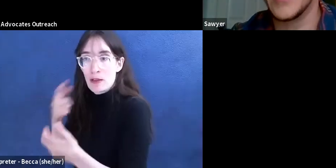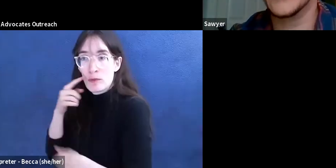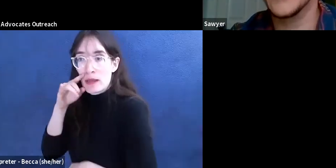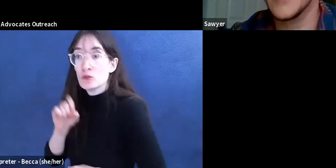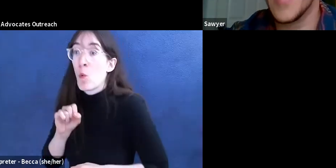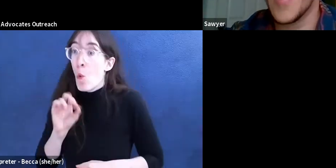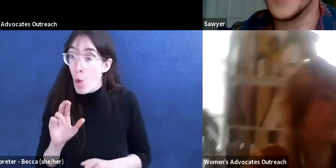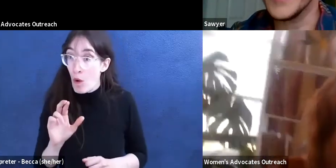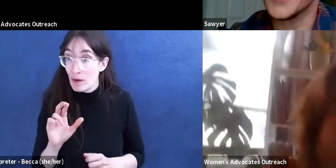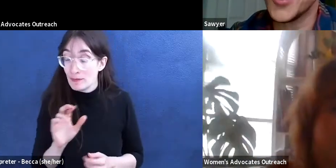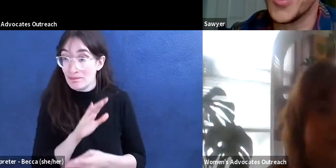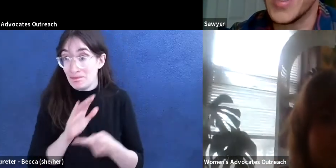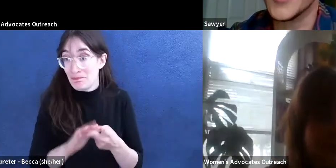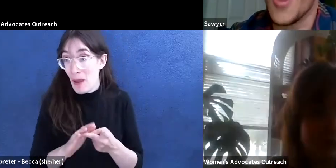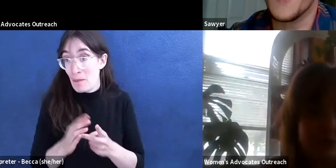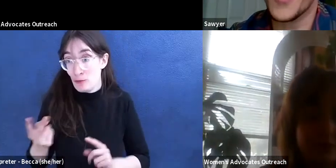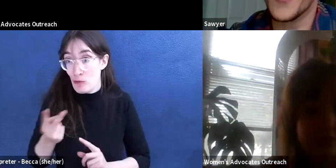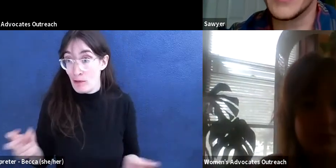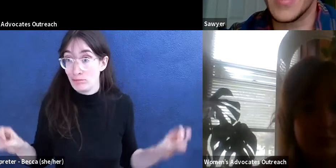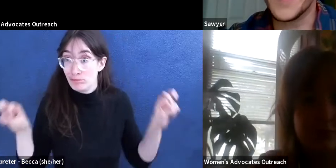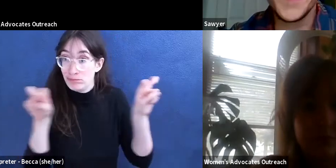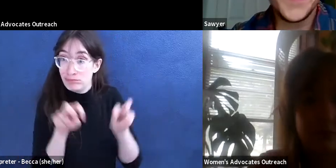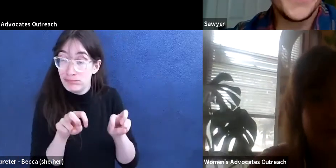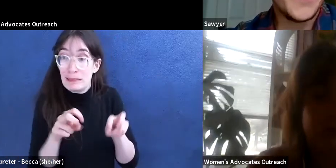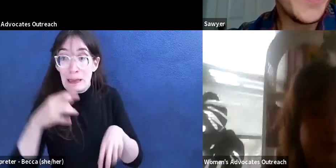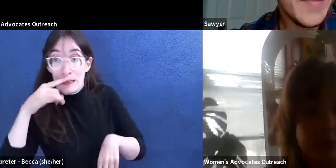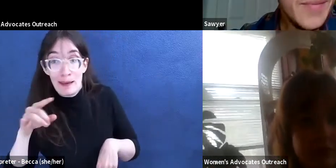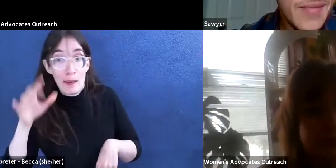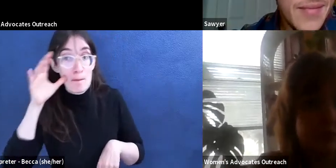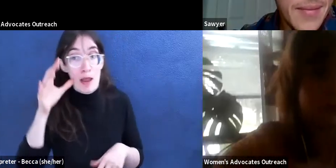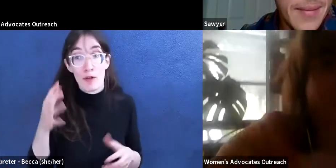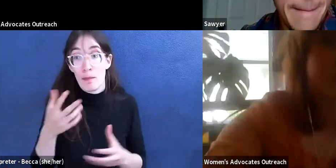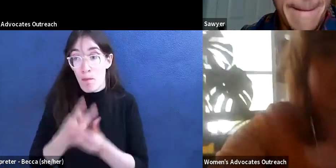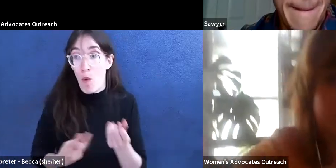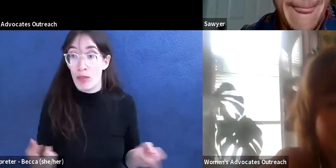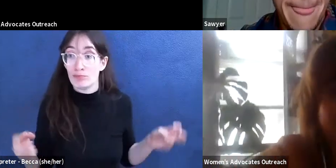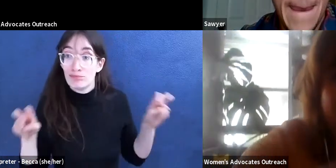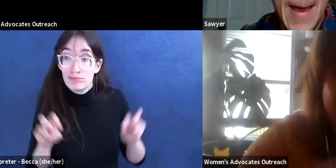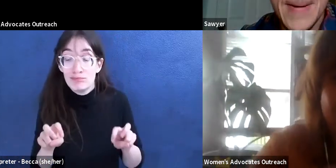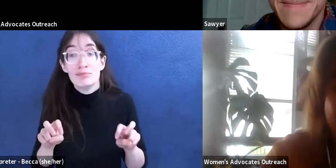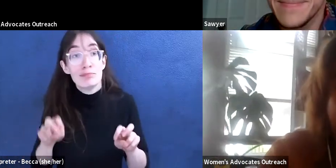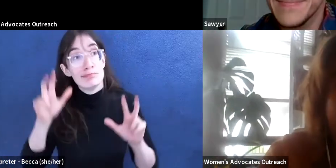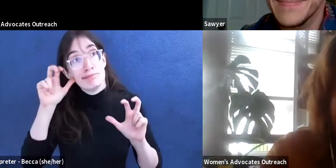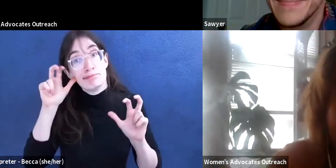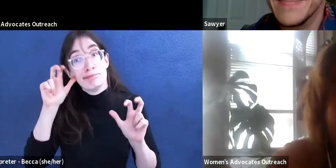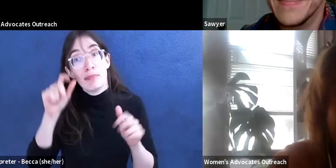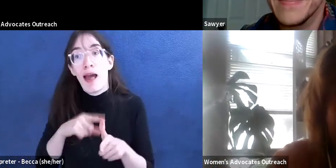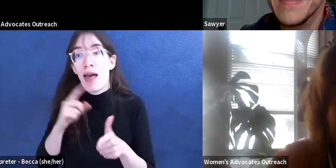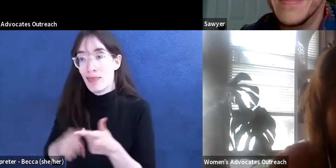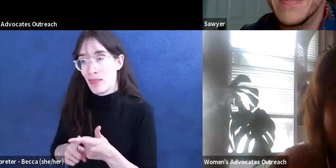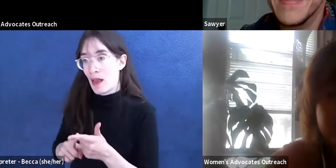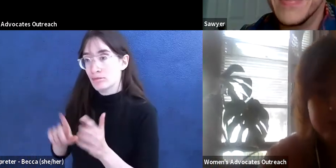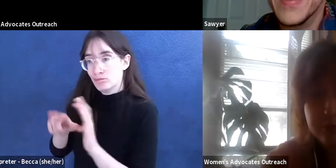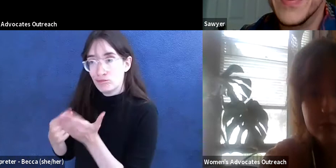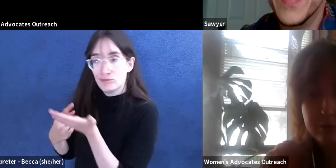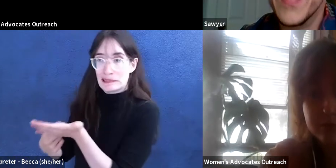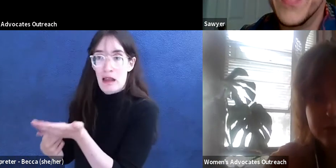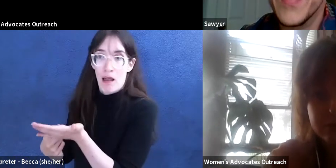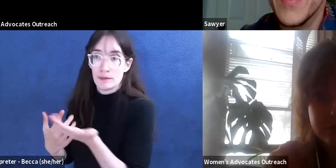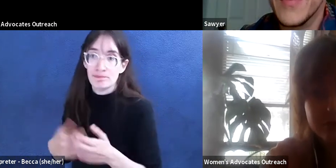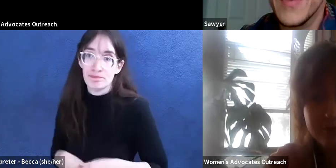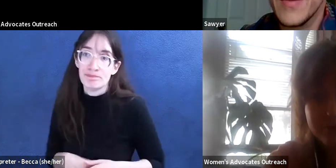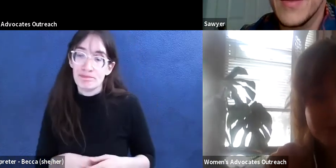like 9, 10, 11, 12, maybe kind of in that like pre-puberty or